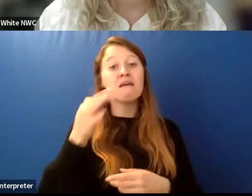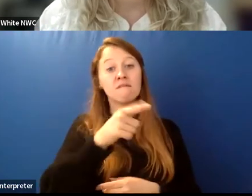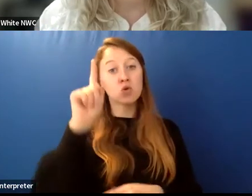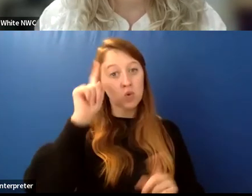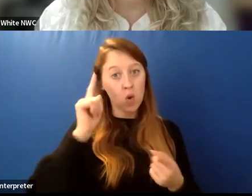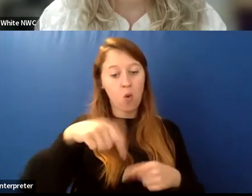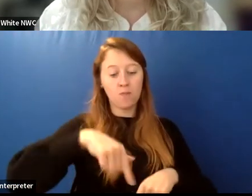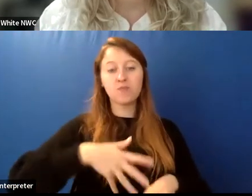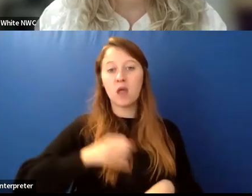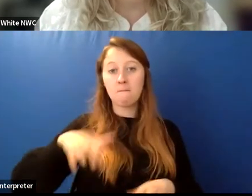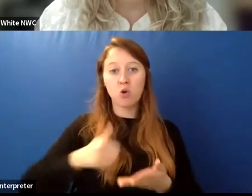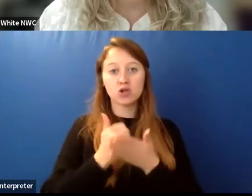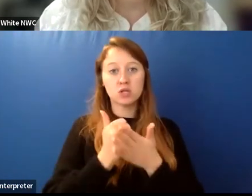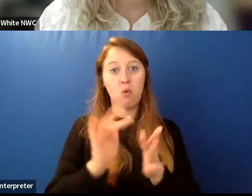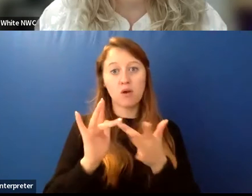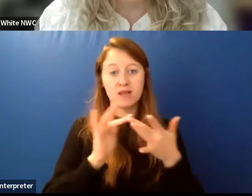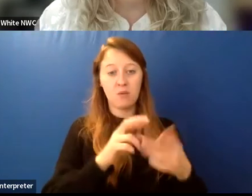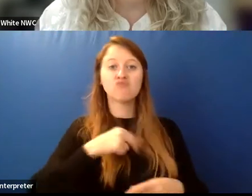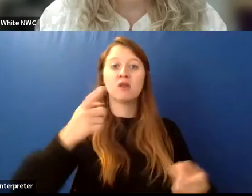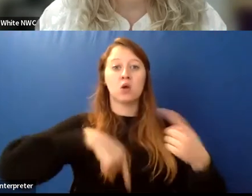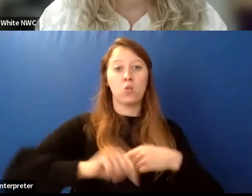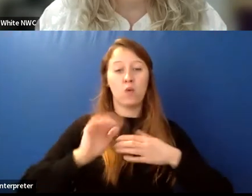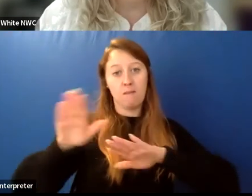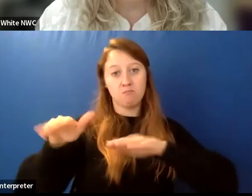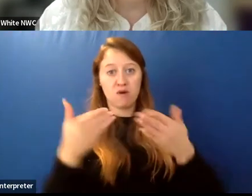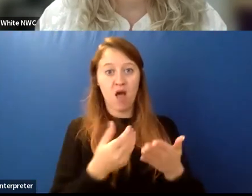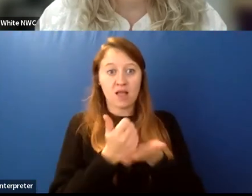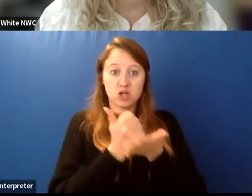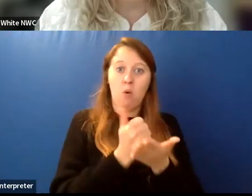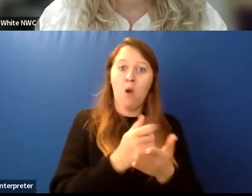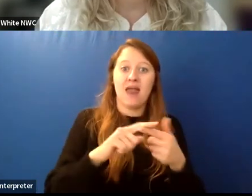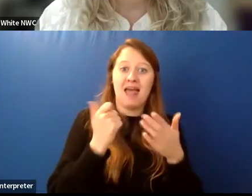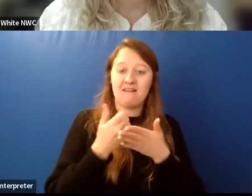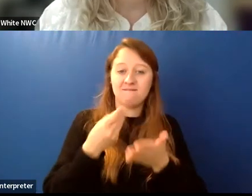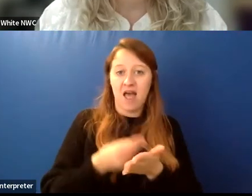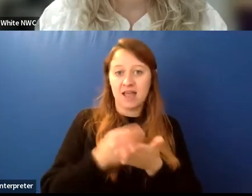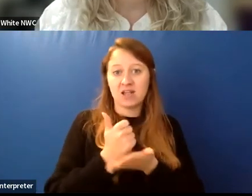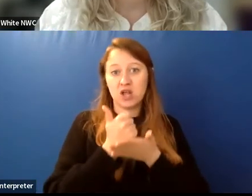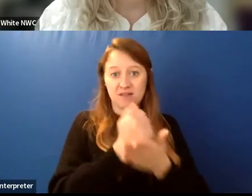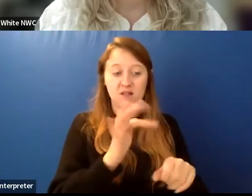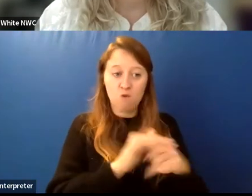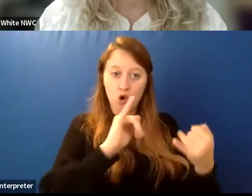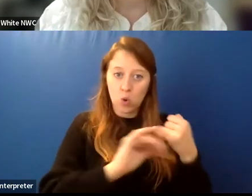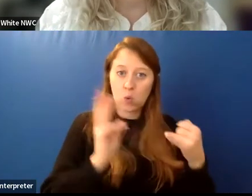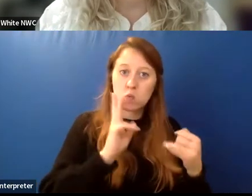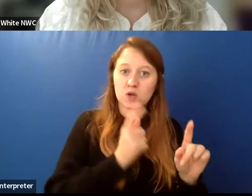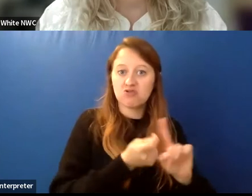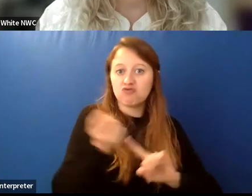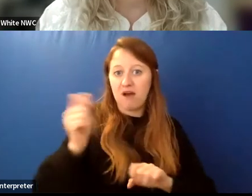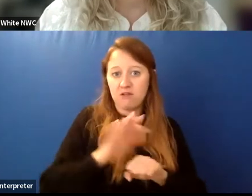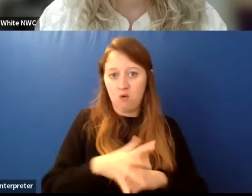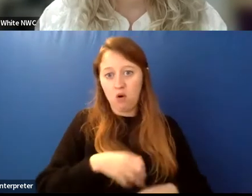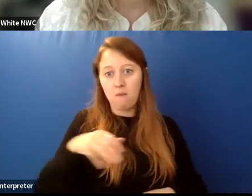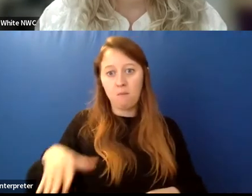Network, we provide logistical support and financial assistance for people who need to travel for abortion. As